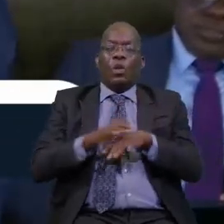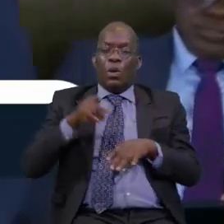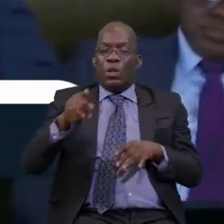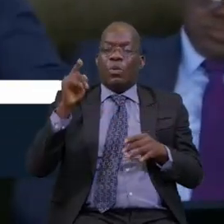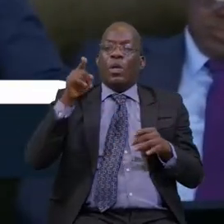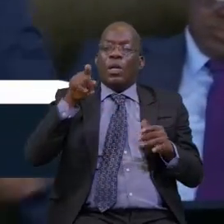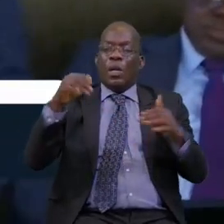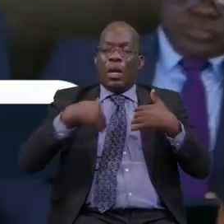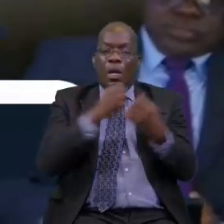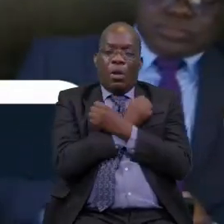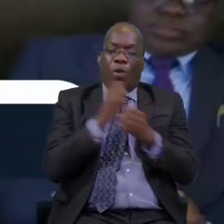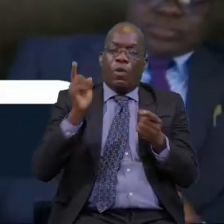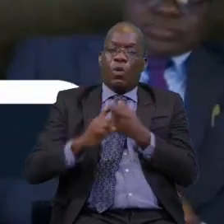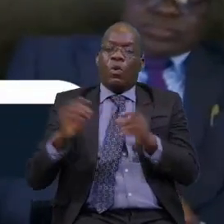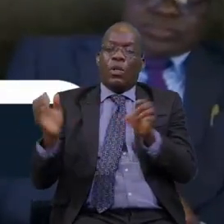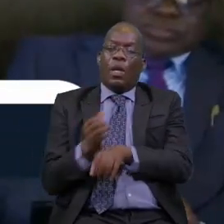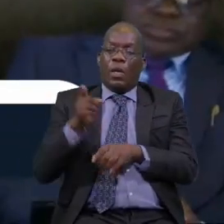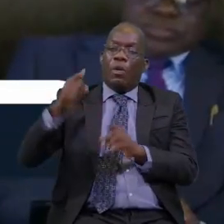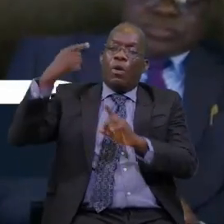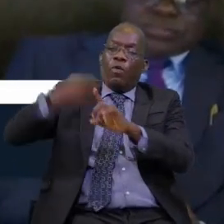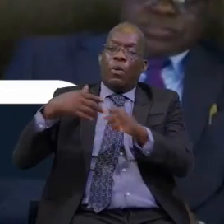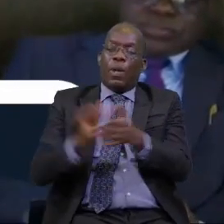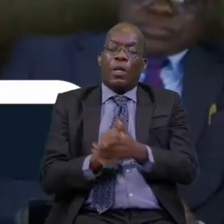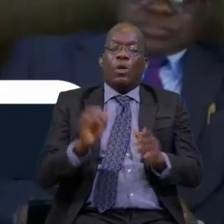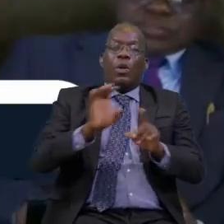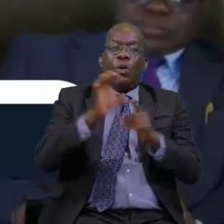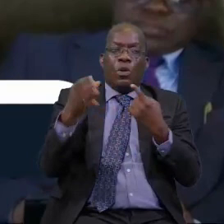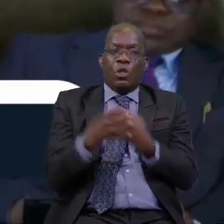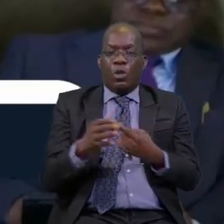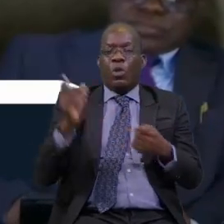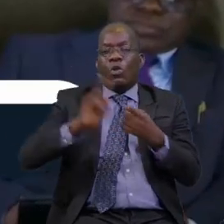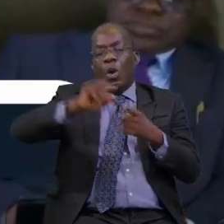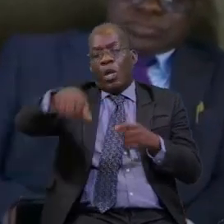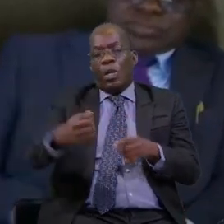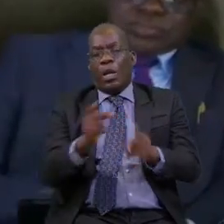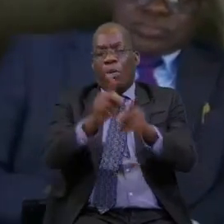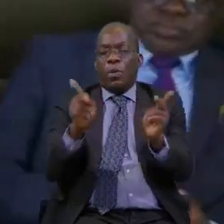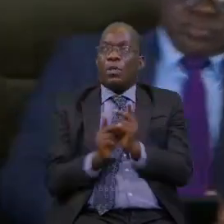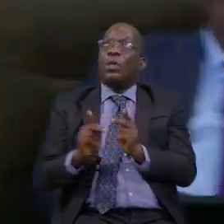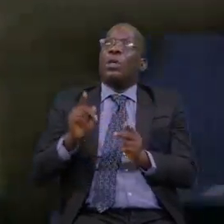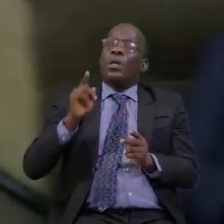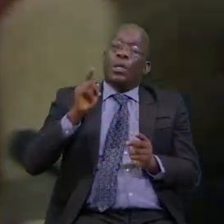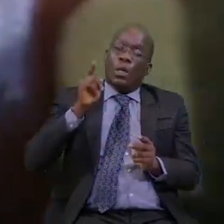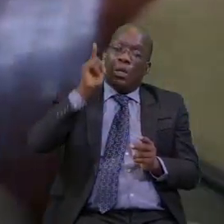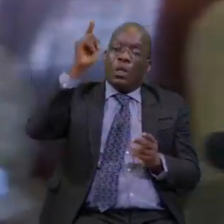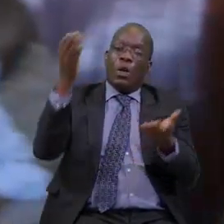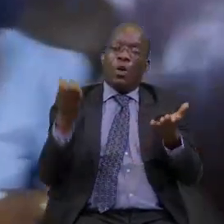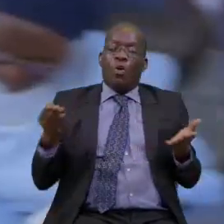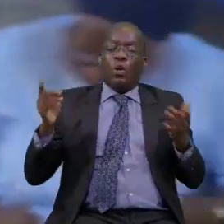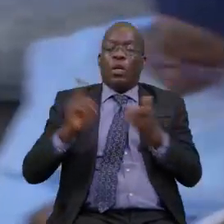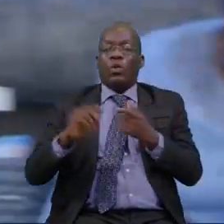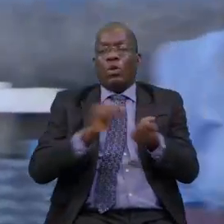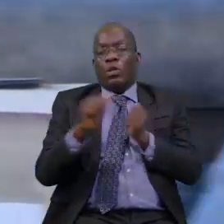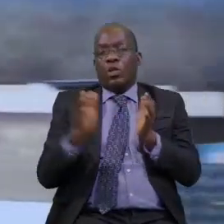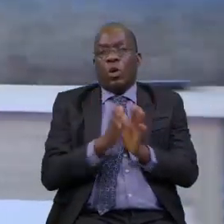from where he was to where he ought to be. He wanted to destroy all the things the devil had